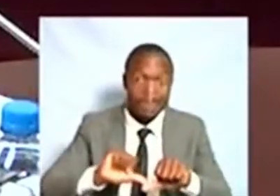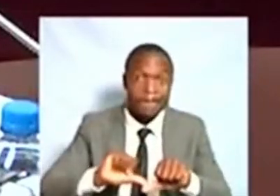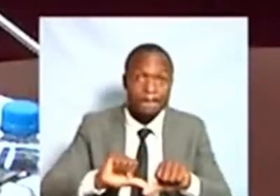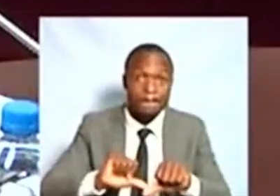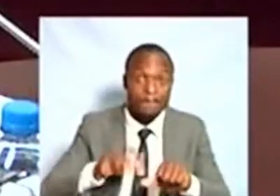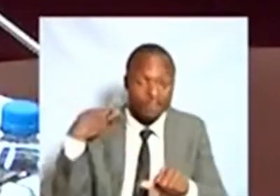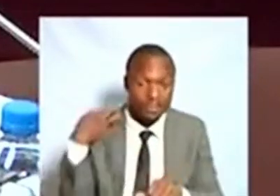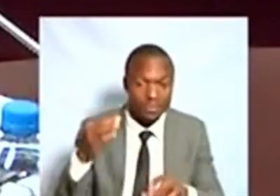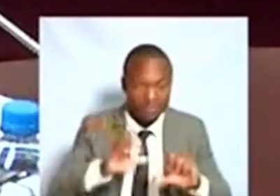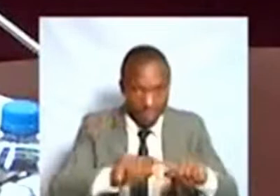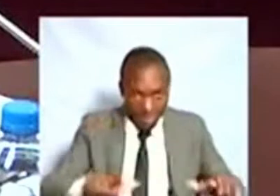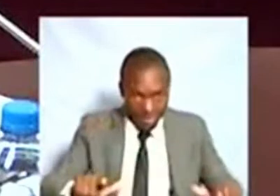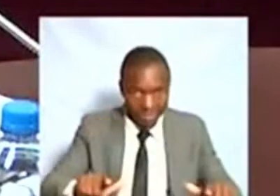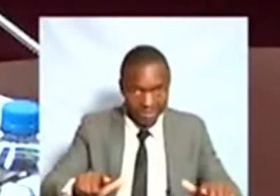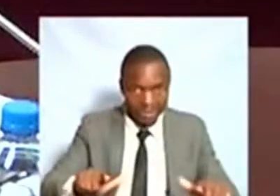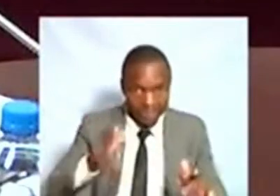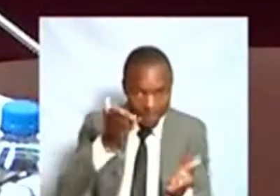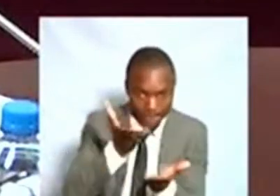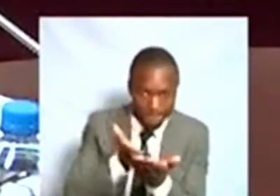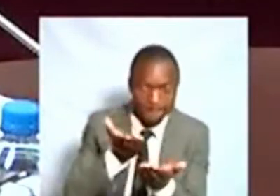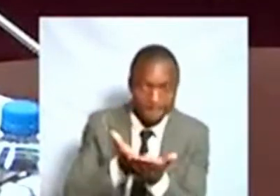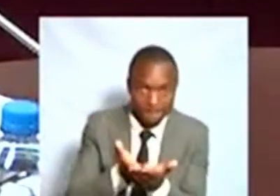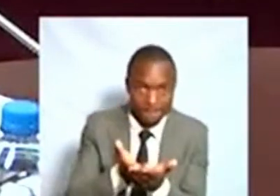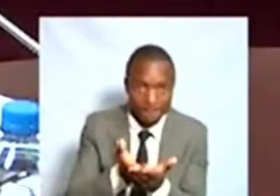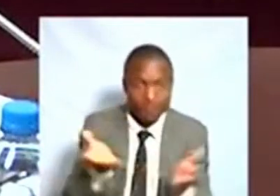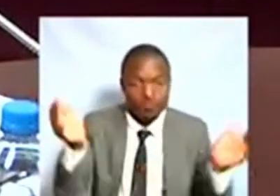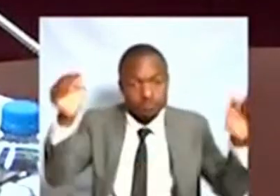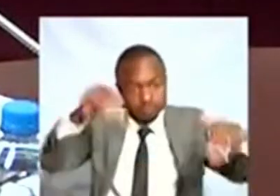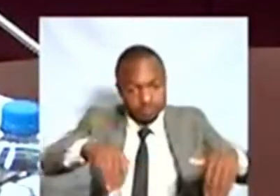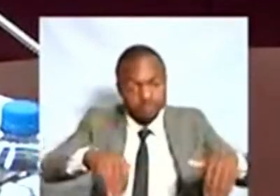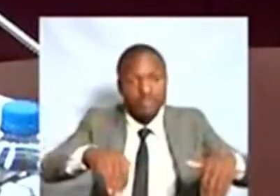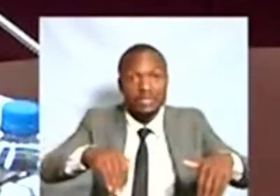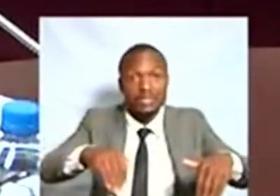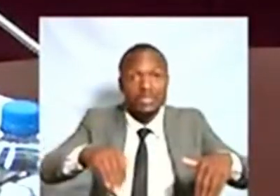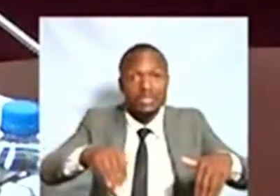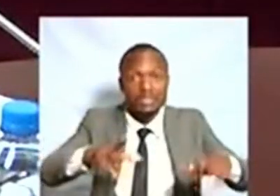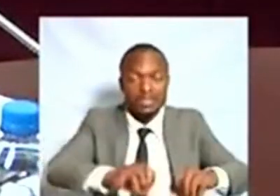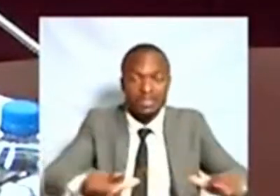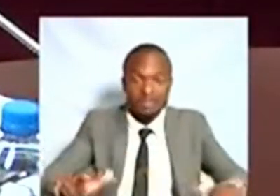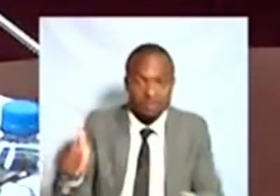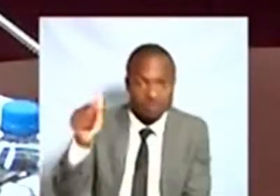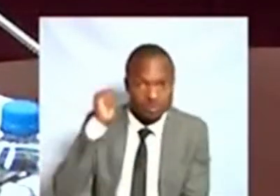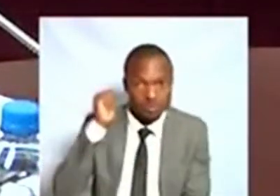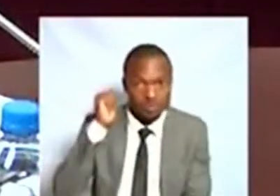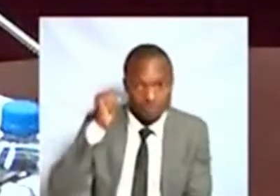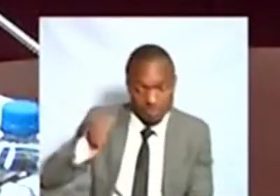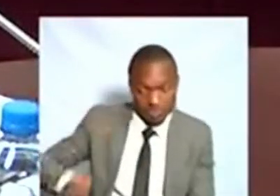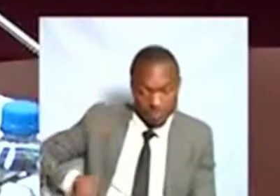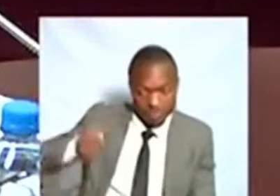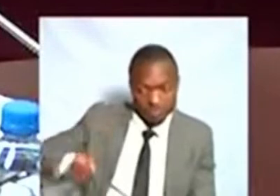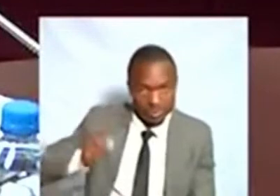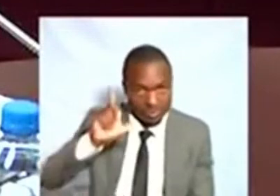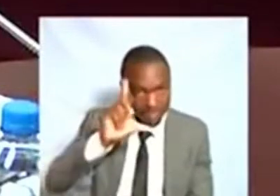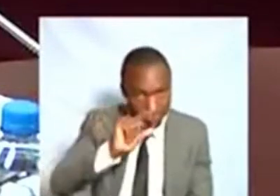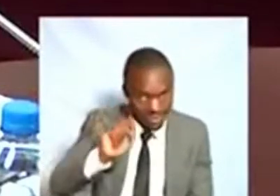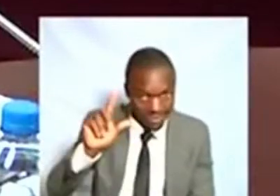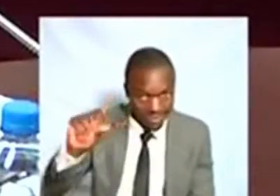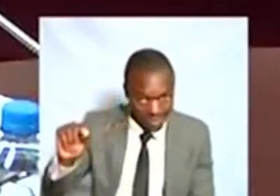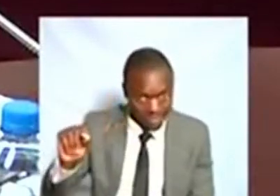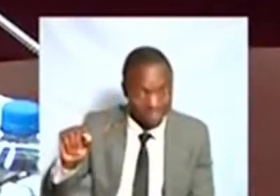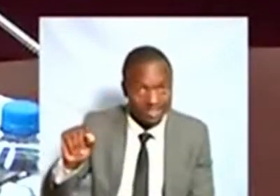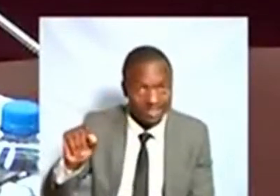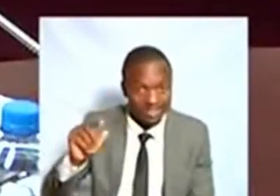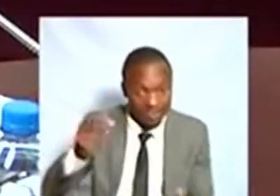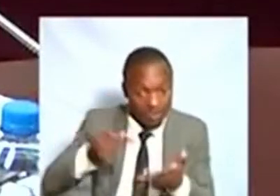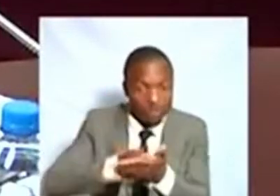land for the initial proposed dump site land was rejected by the traditional leaders in 2020. Consent for a